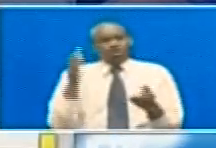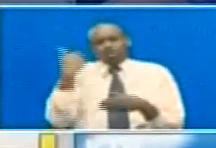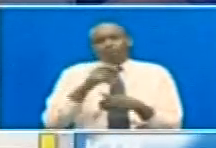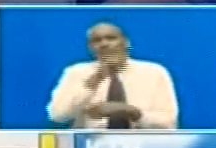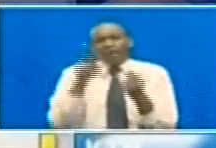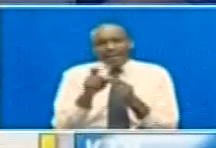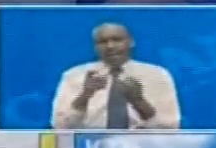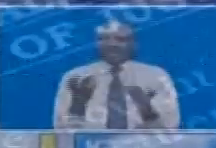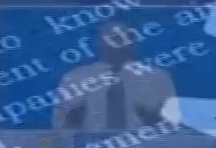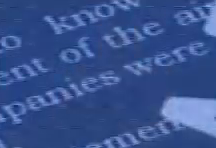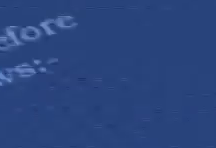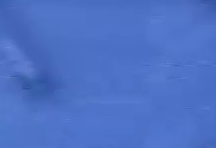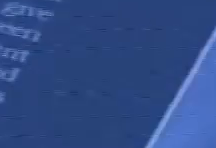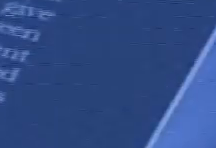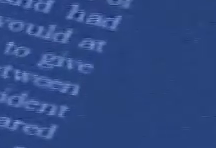scourge.